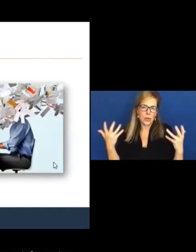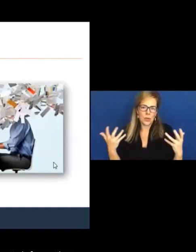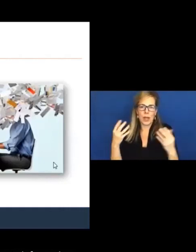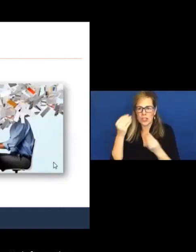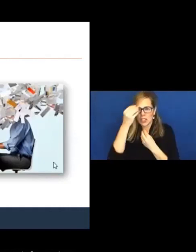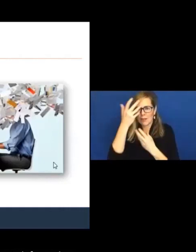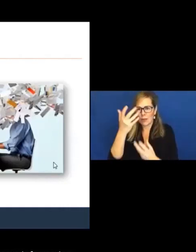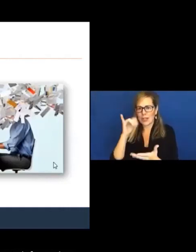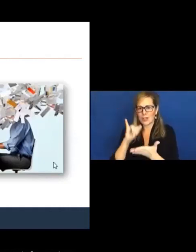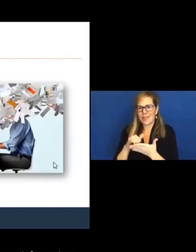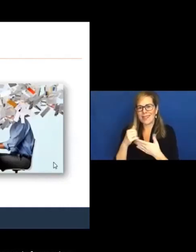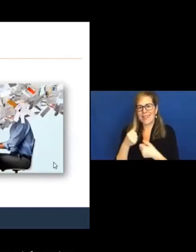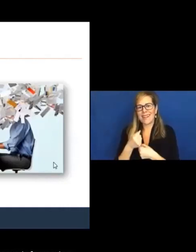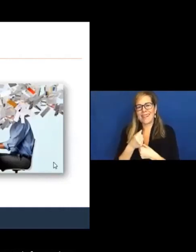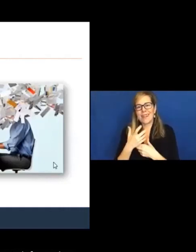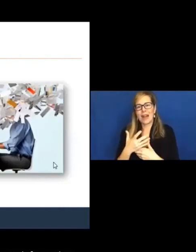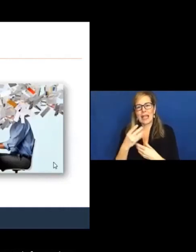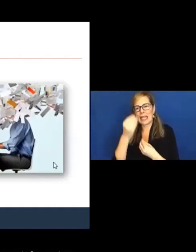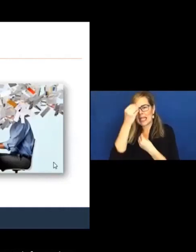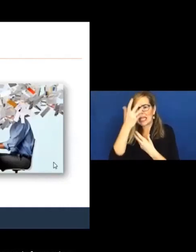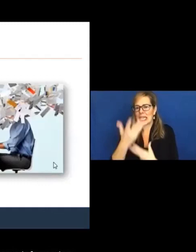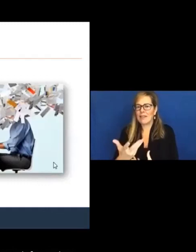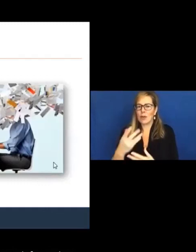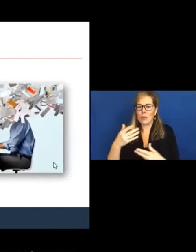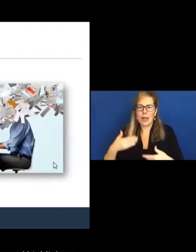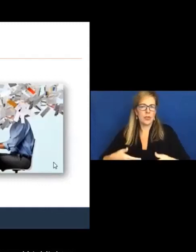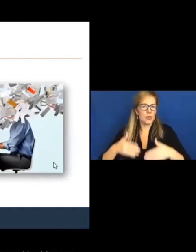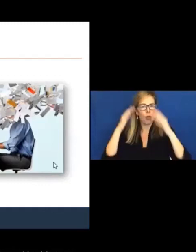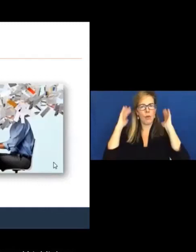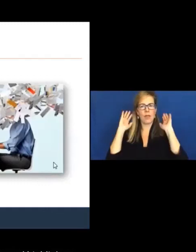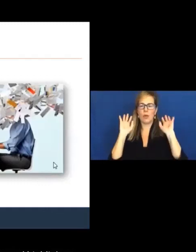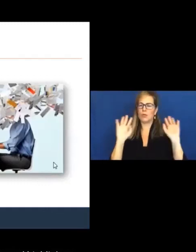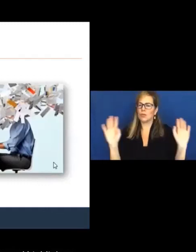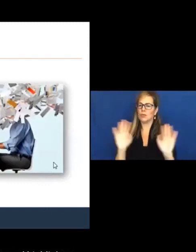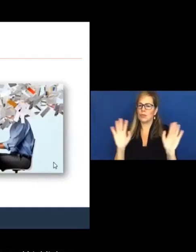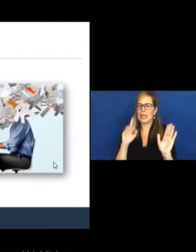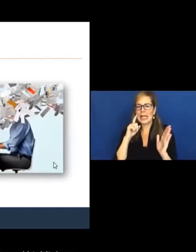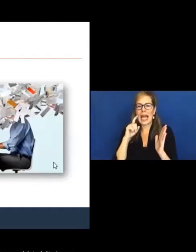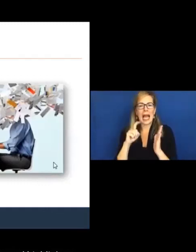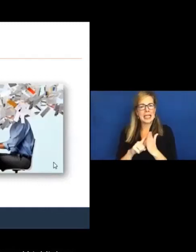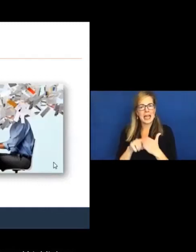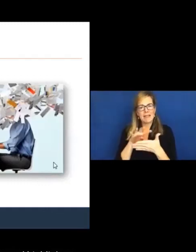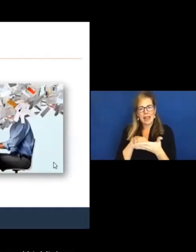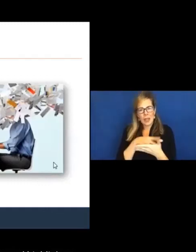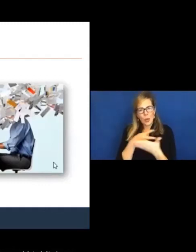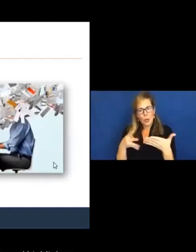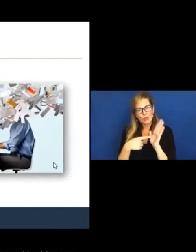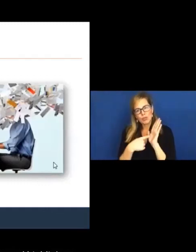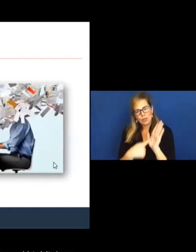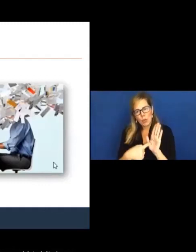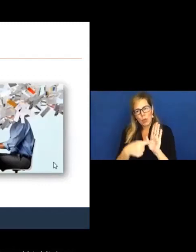information that can create information overload. You want to identify what you want on the graph and to illustrate and highlight